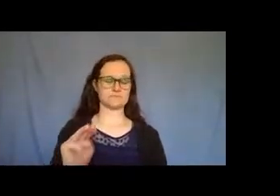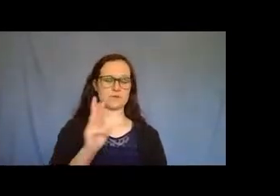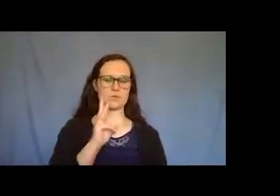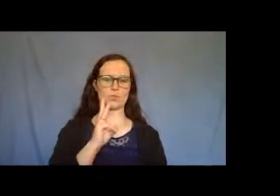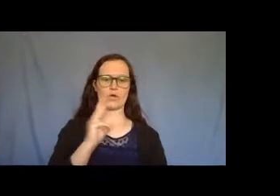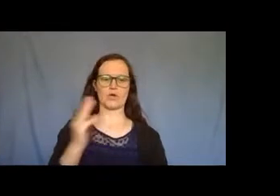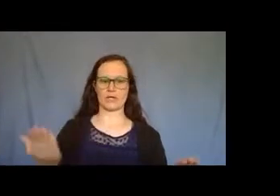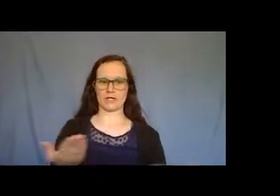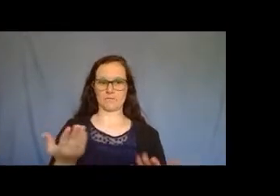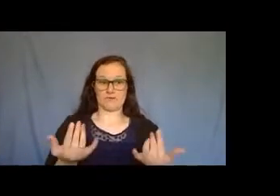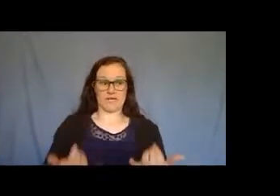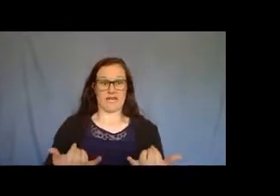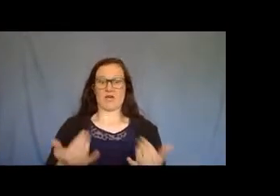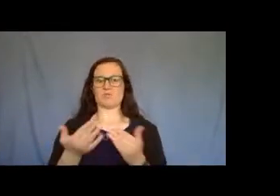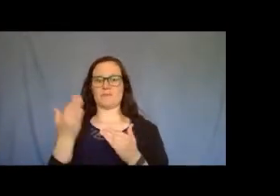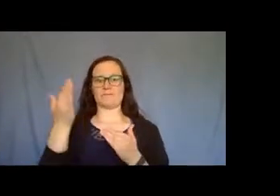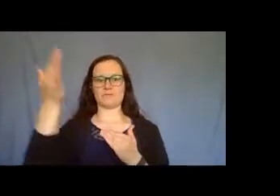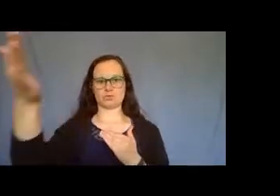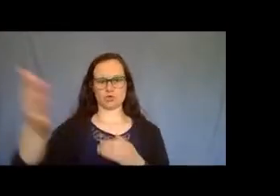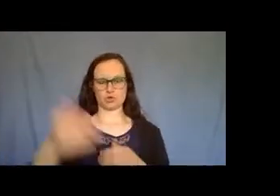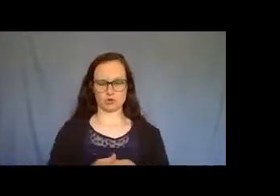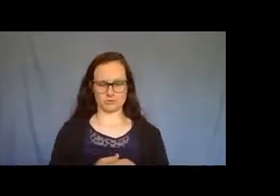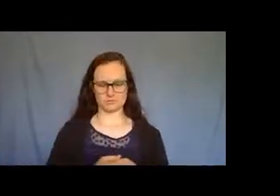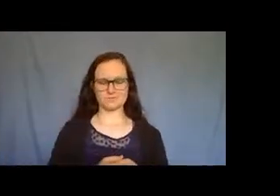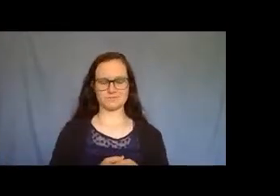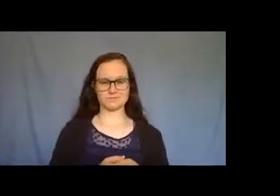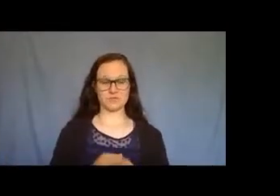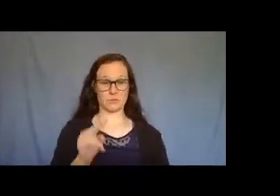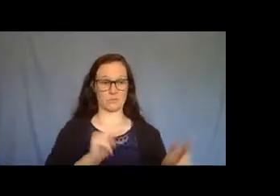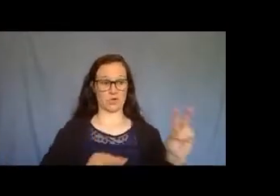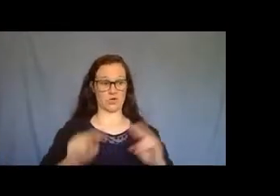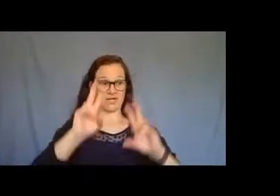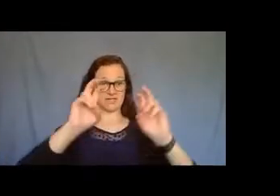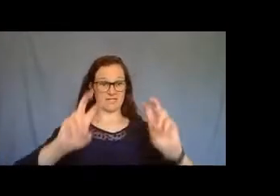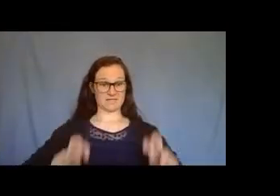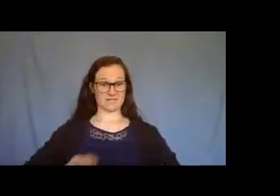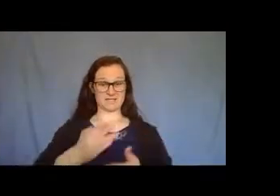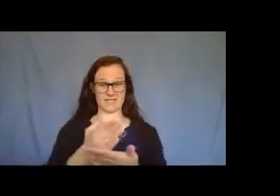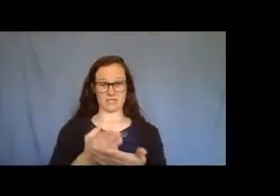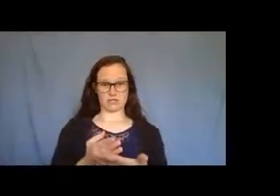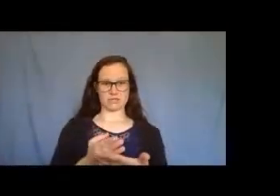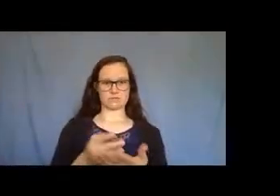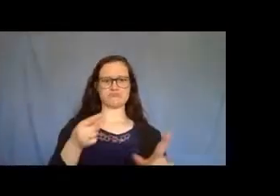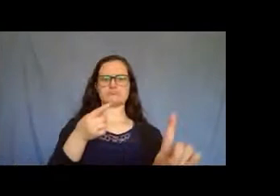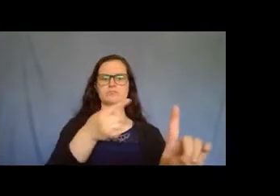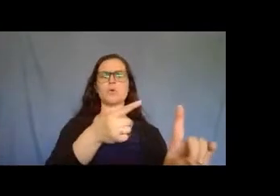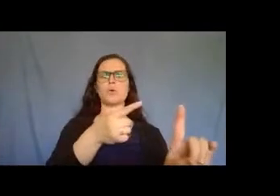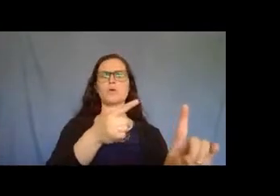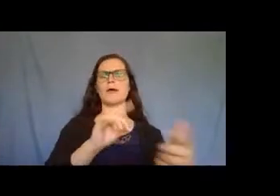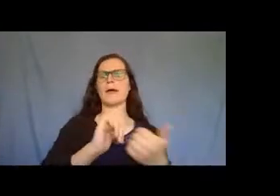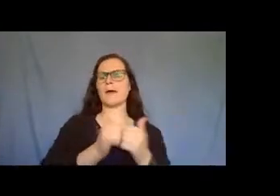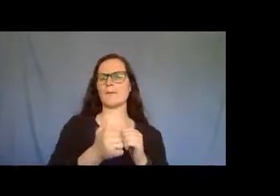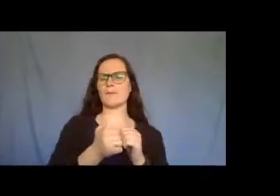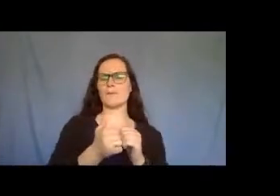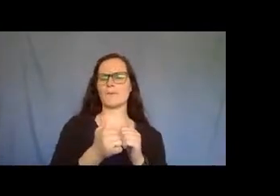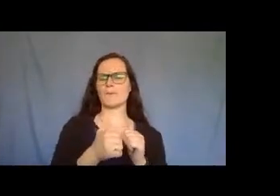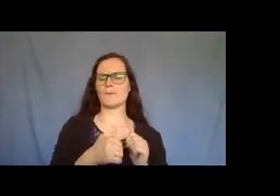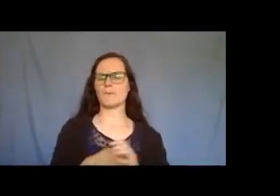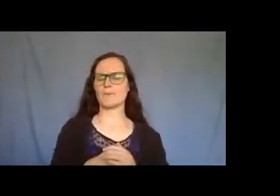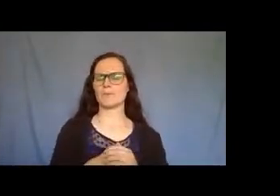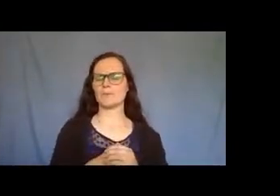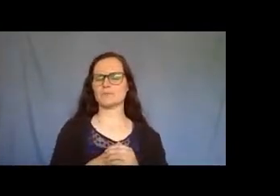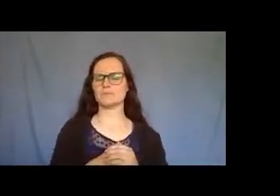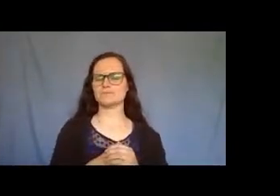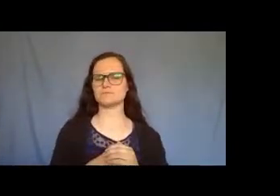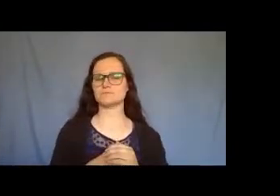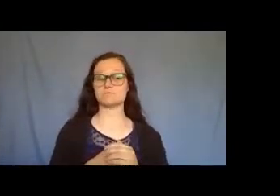generations. And in the Monitoring, Assessment, and Standards section, we meet this goal through 1,